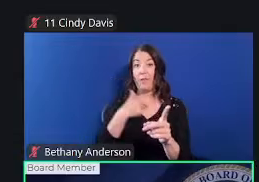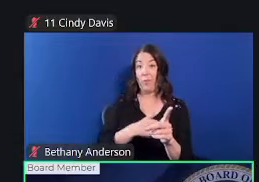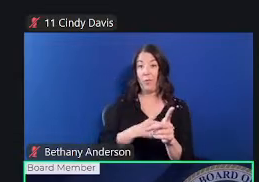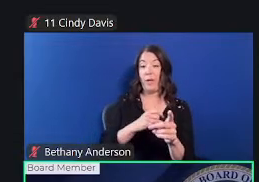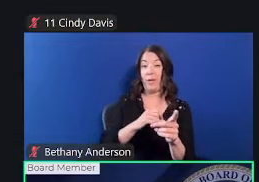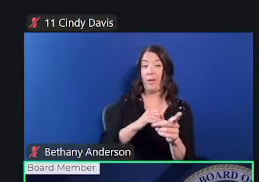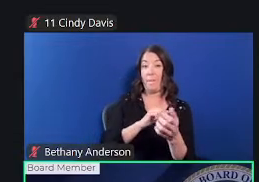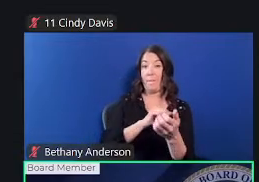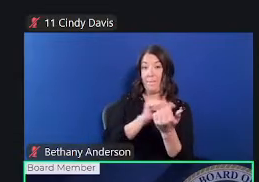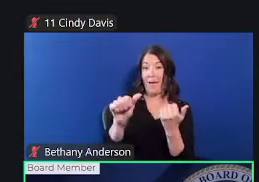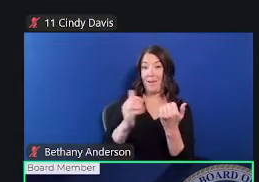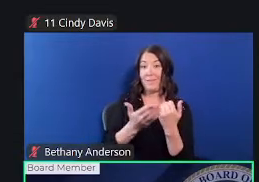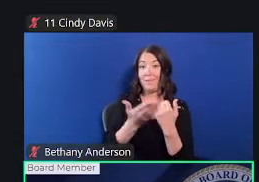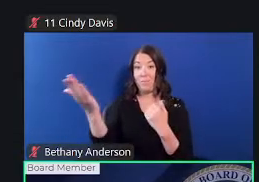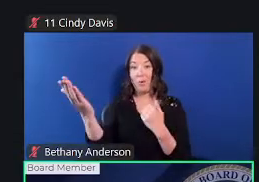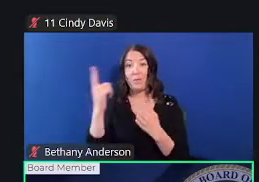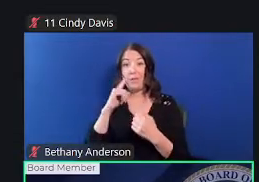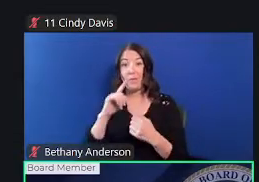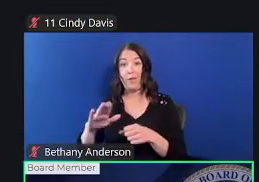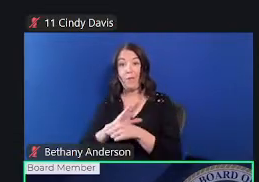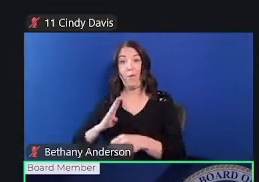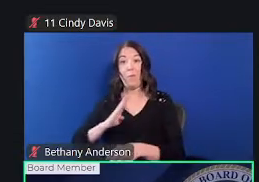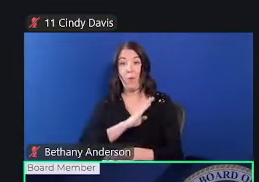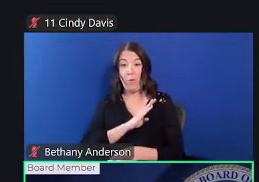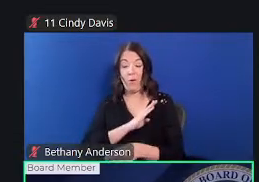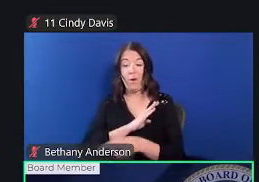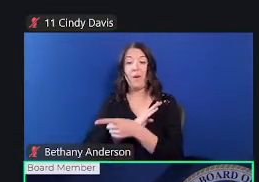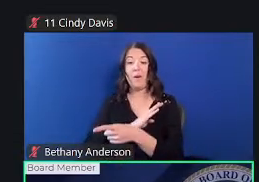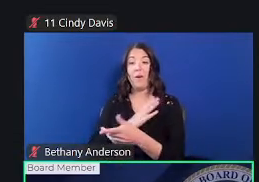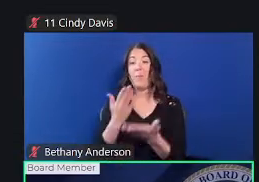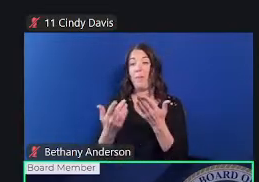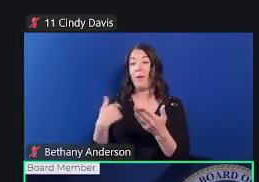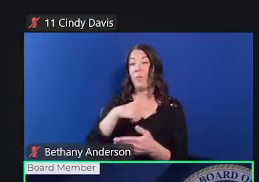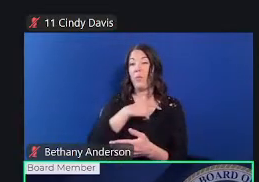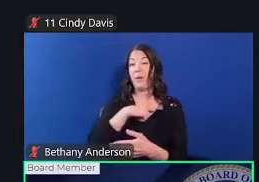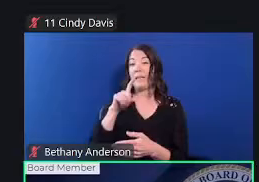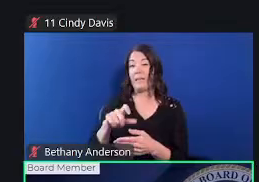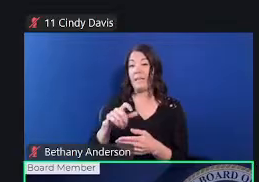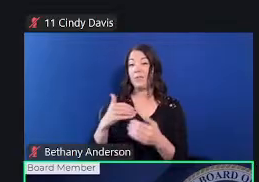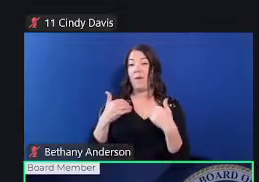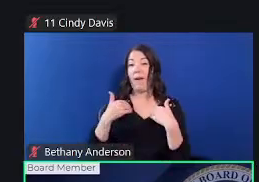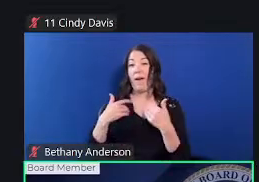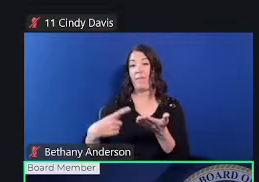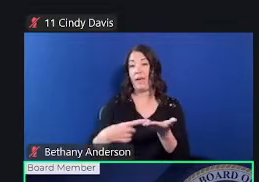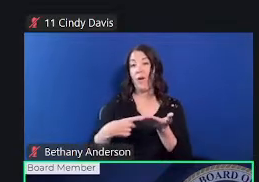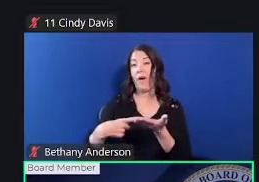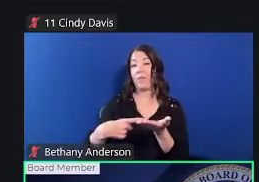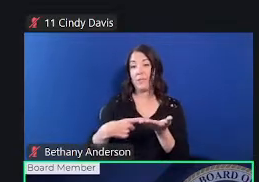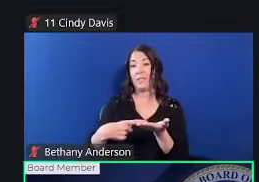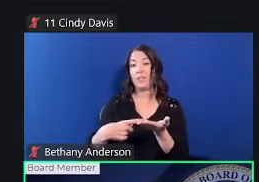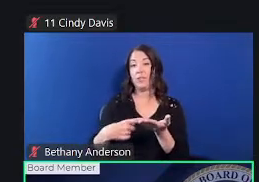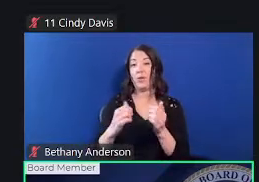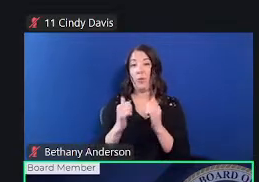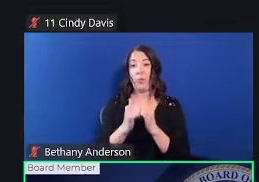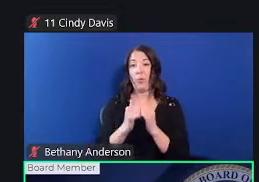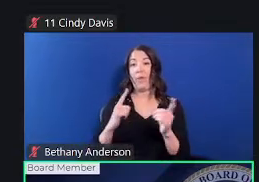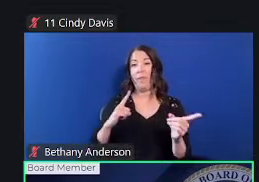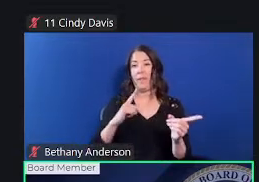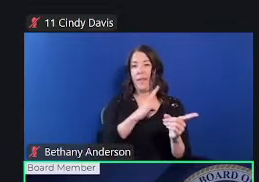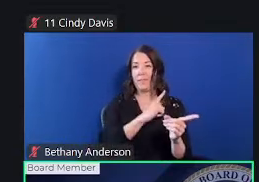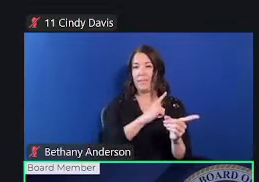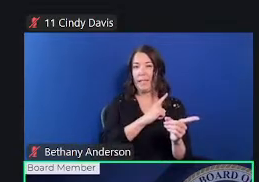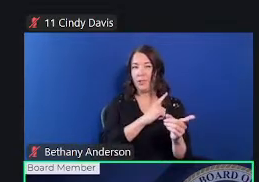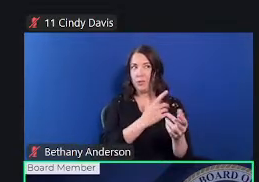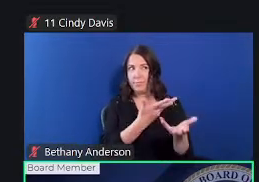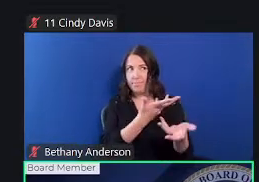full board, we should maybe have a conversation with the legislature to see if